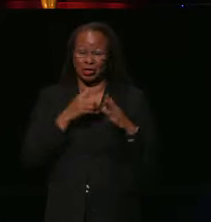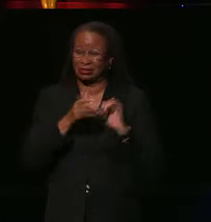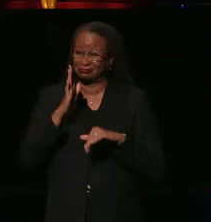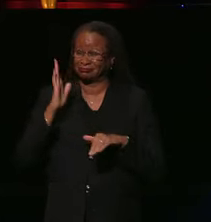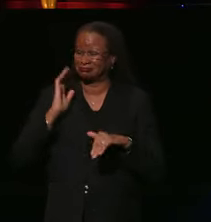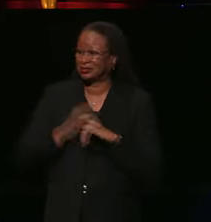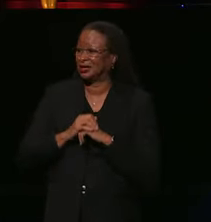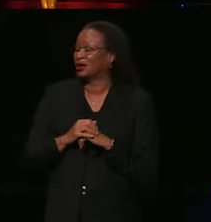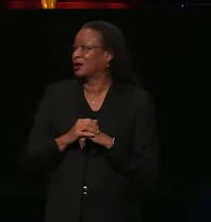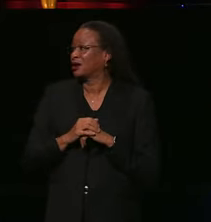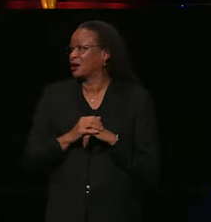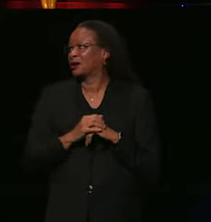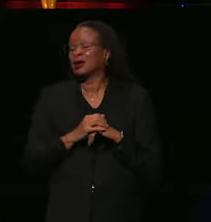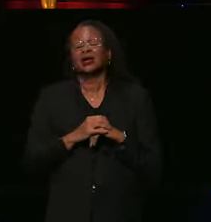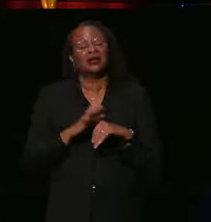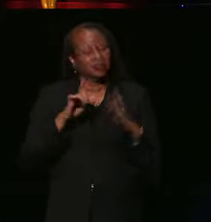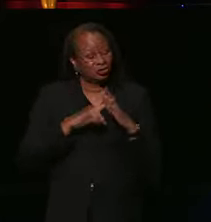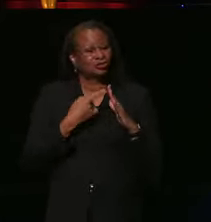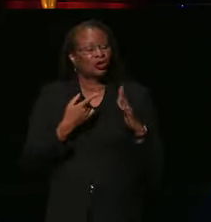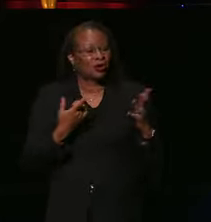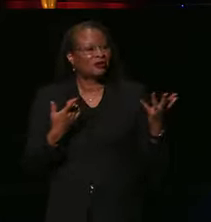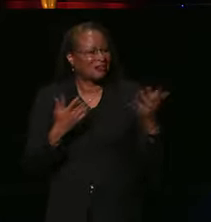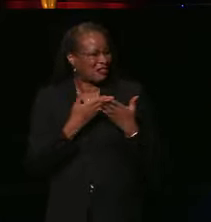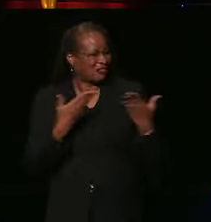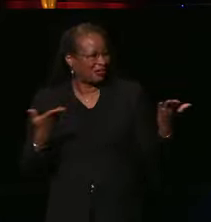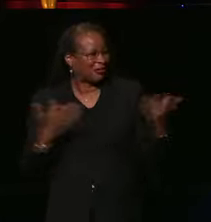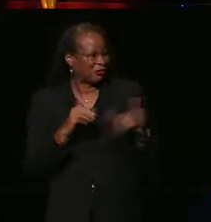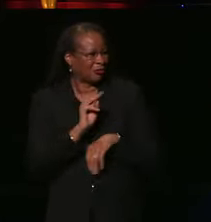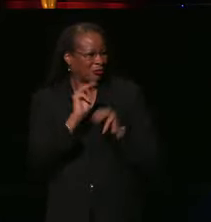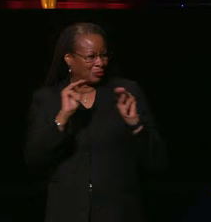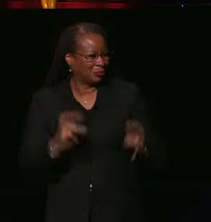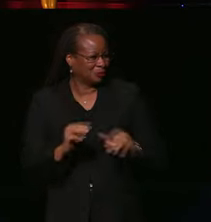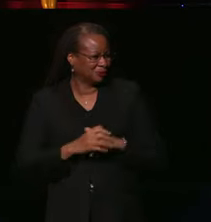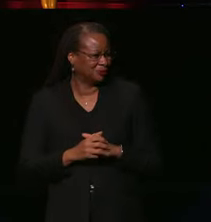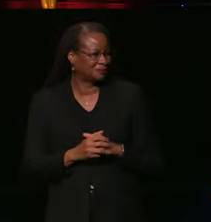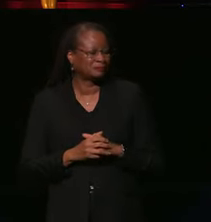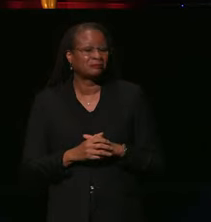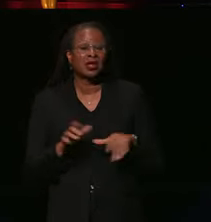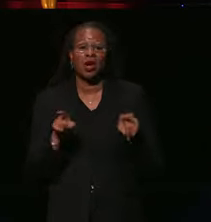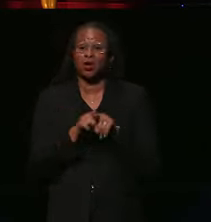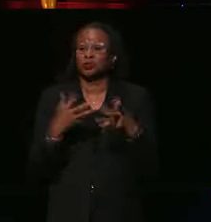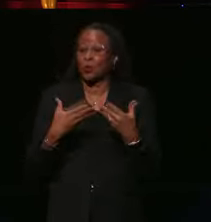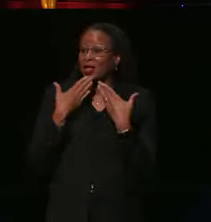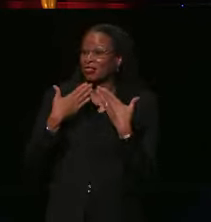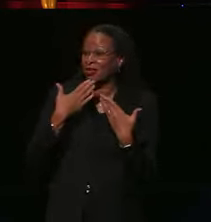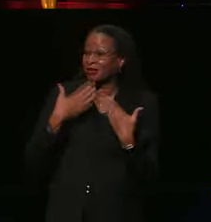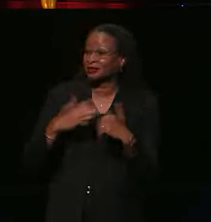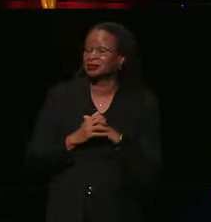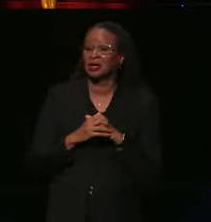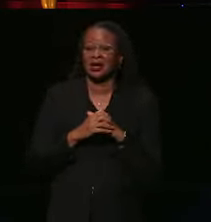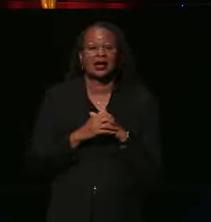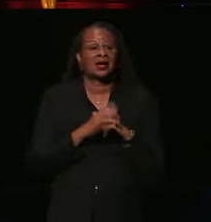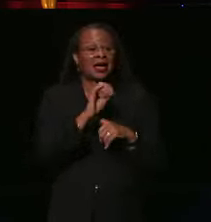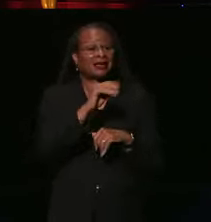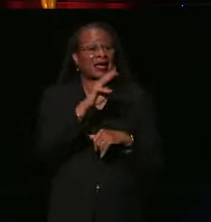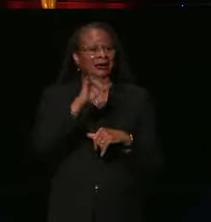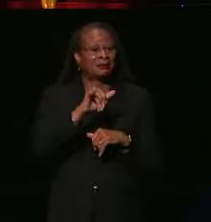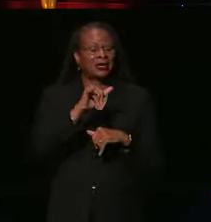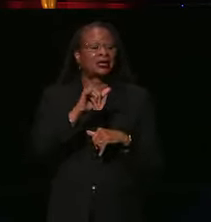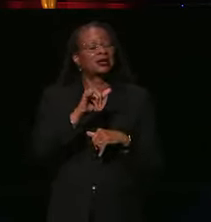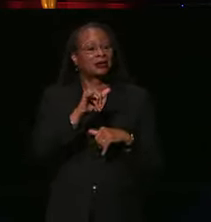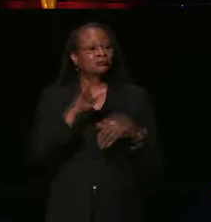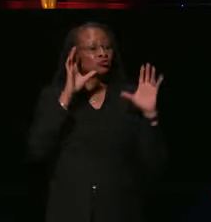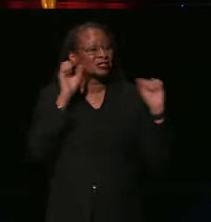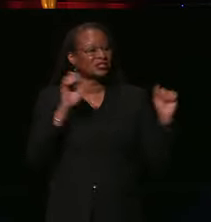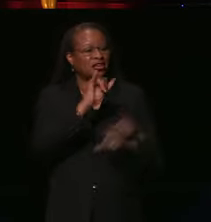Kickstarted quite the thing here at the museum. I'd also like to thank the Academy President, Janet